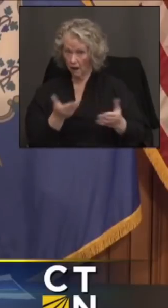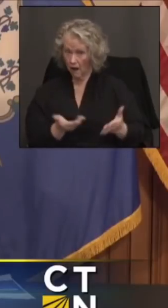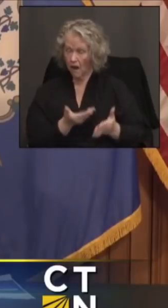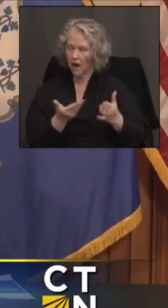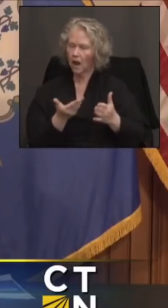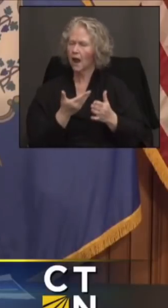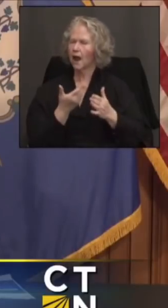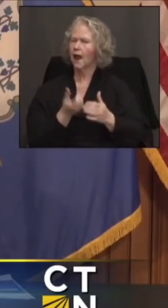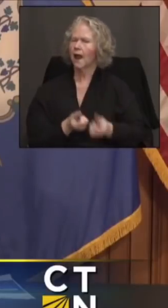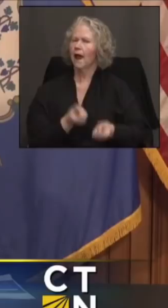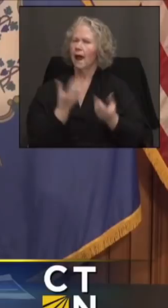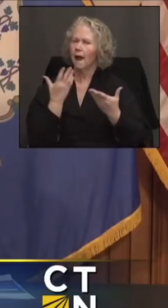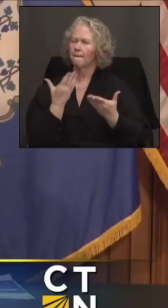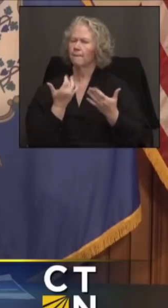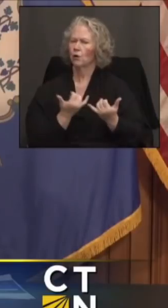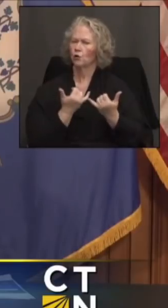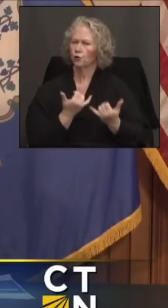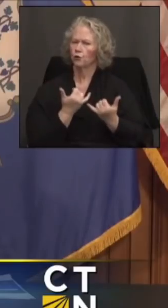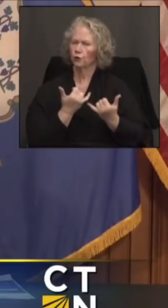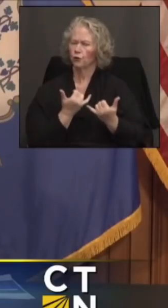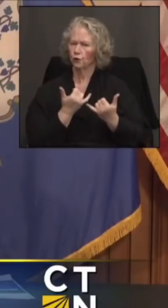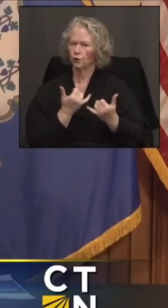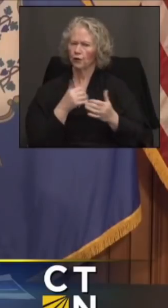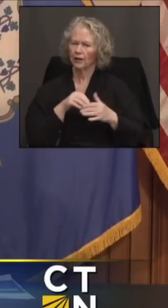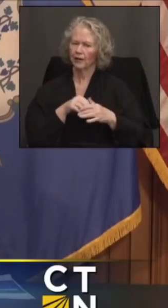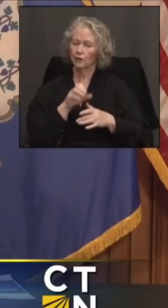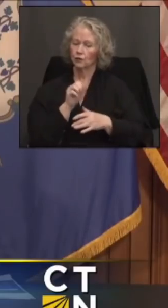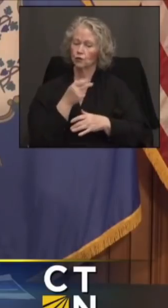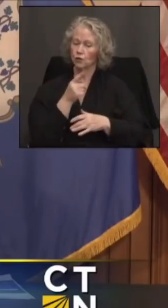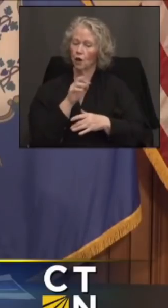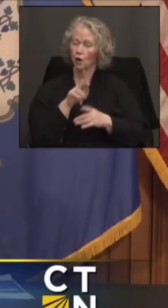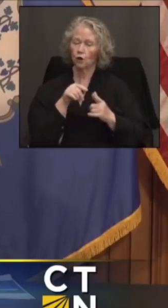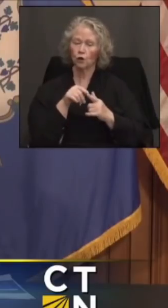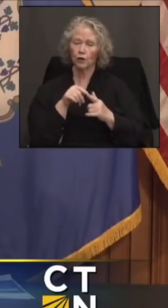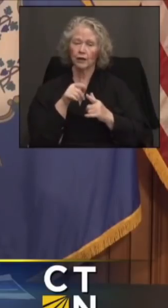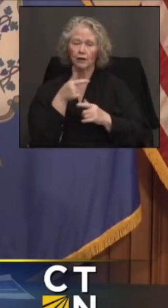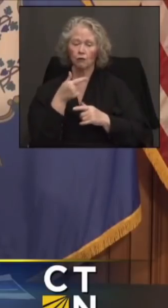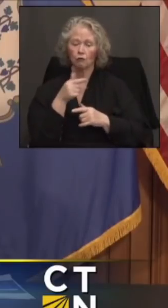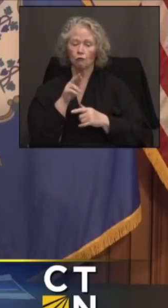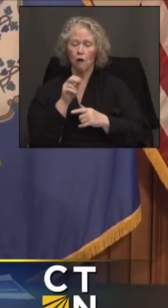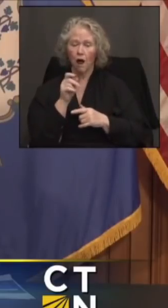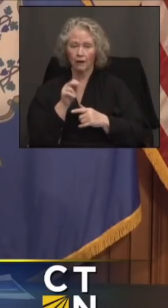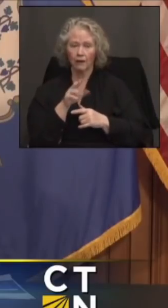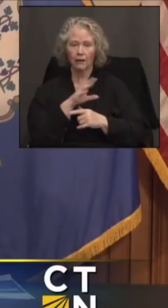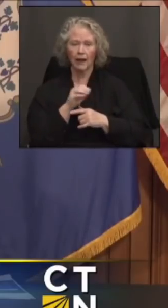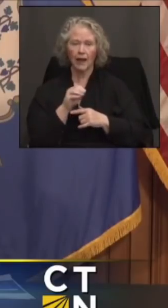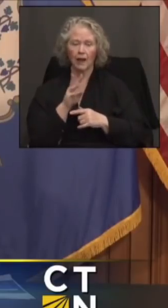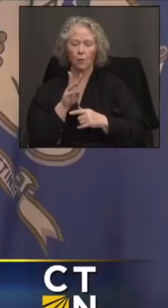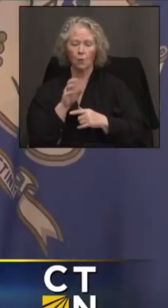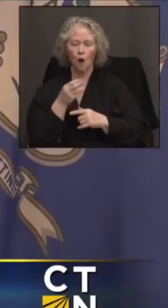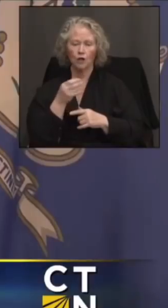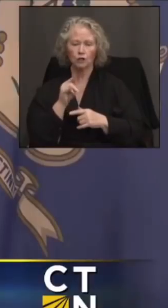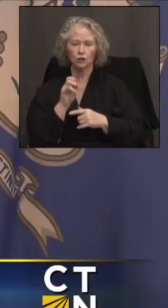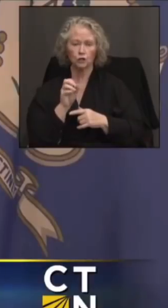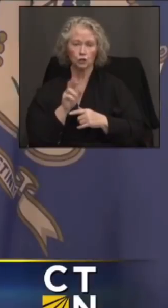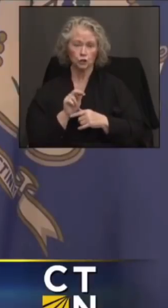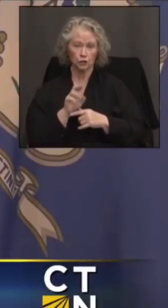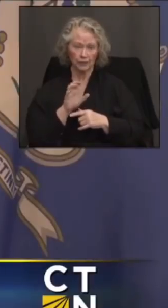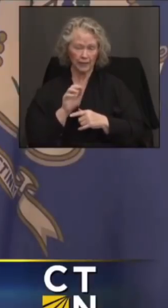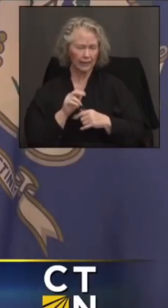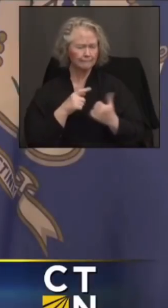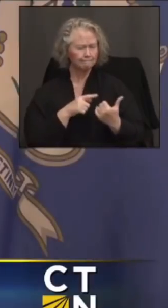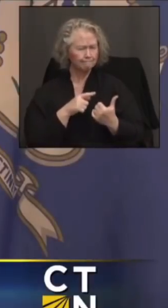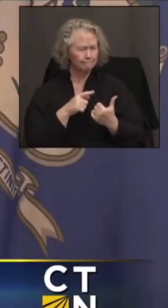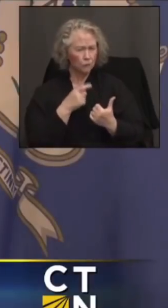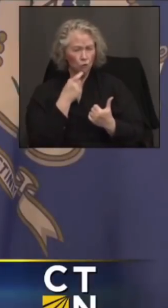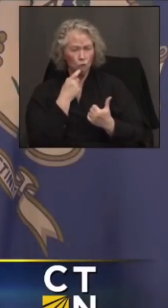know how many are currently in the shelters that are in Groton and Washington, Connecticut? I don't know how many are in Groton